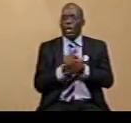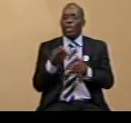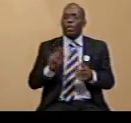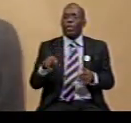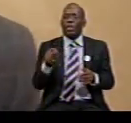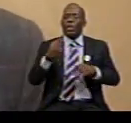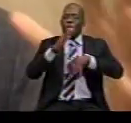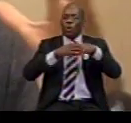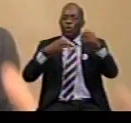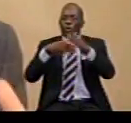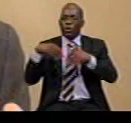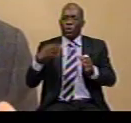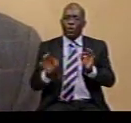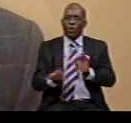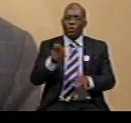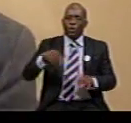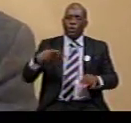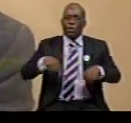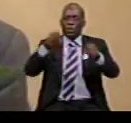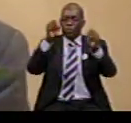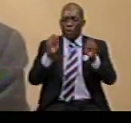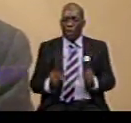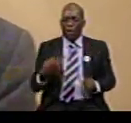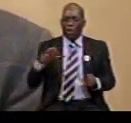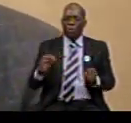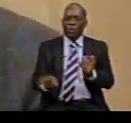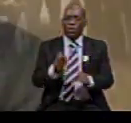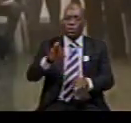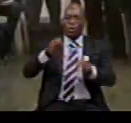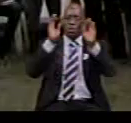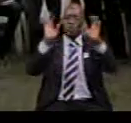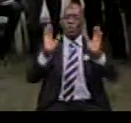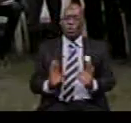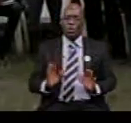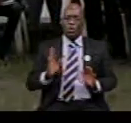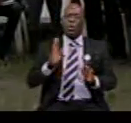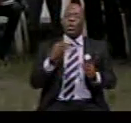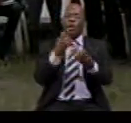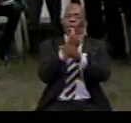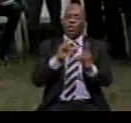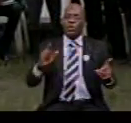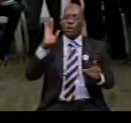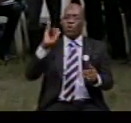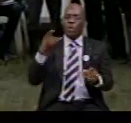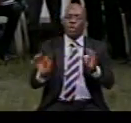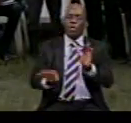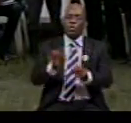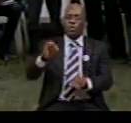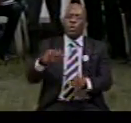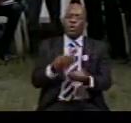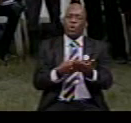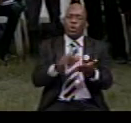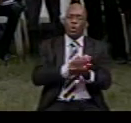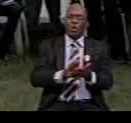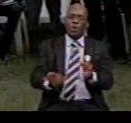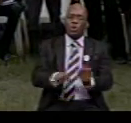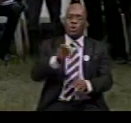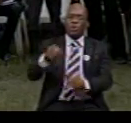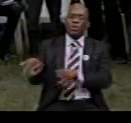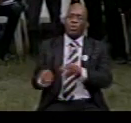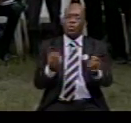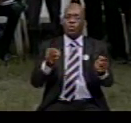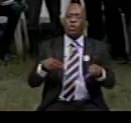empowerment of the Spirit, miracle, the liberation by the Spirit. Let the Holy Ghost move. Let the power of God take